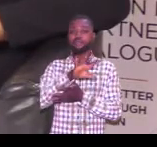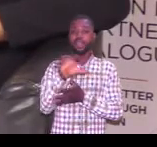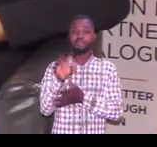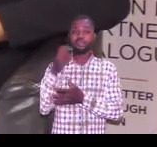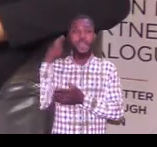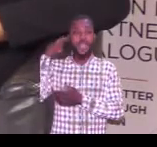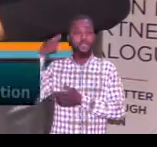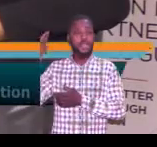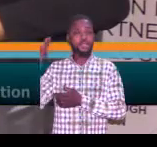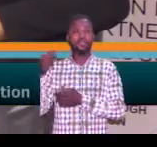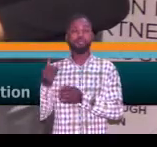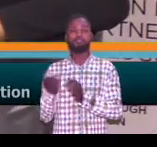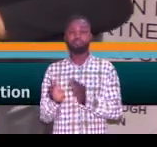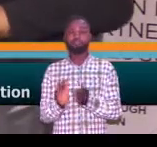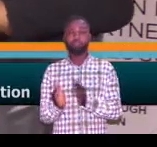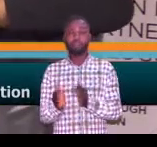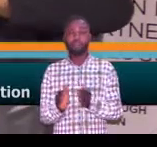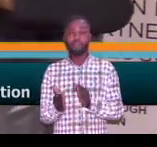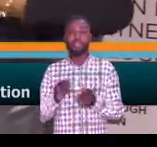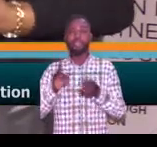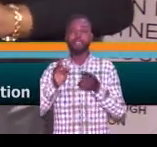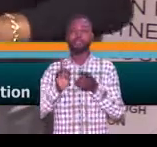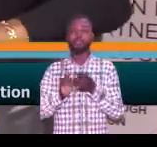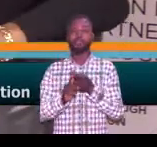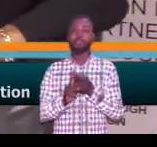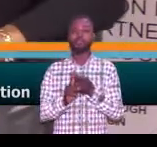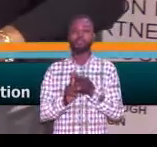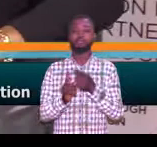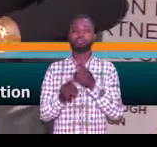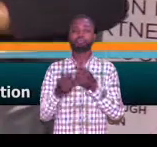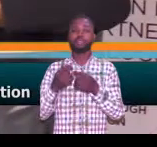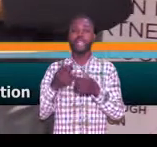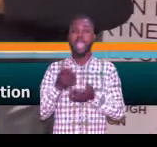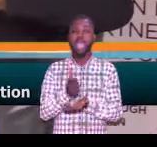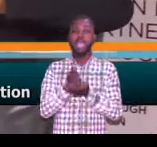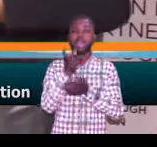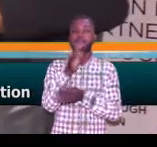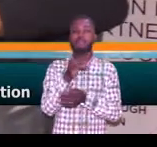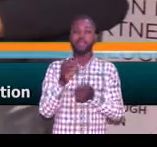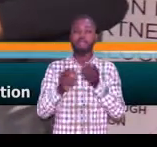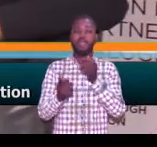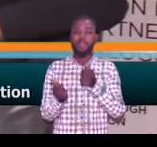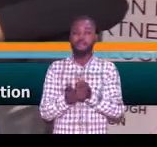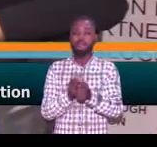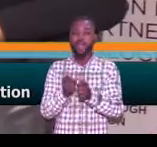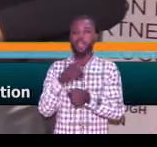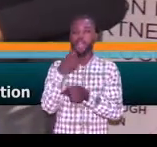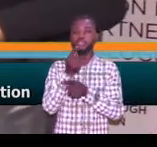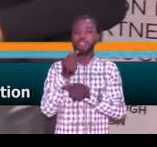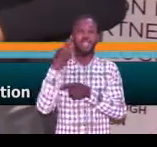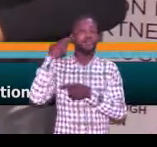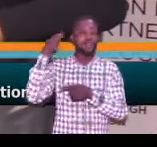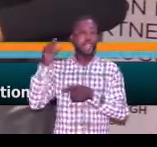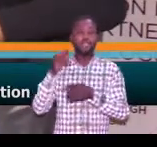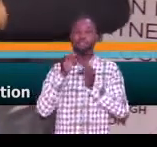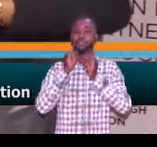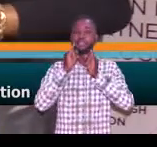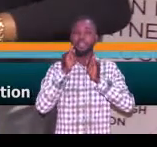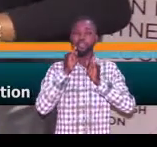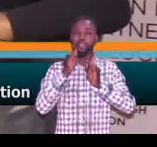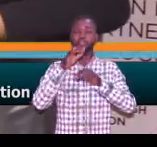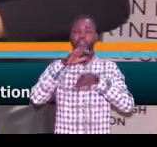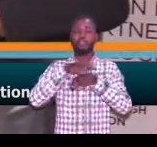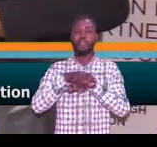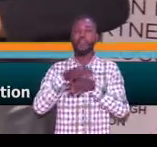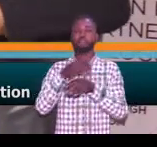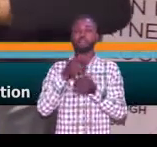9,500 radio sets to help them follow the radio instruction on